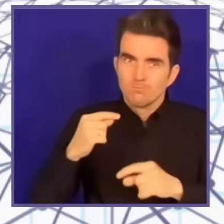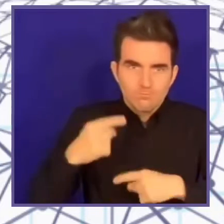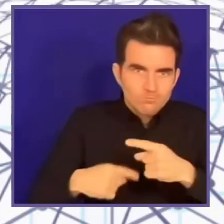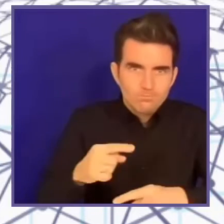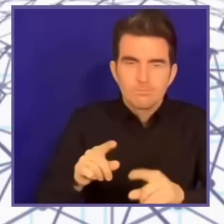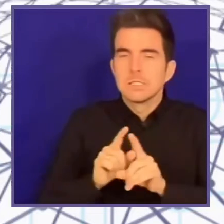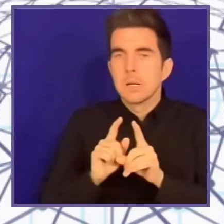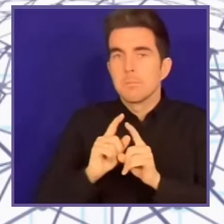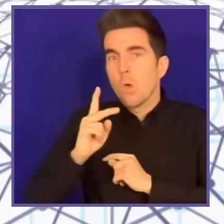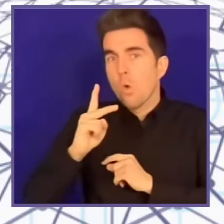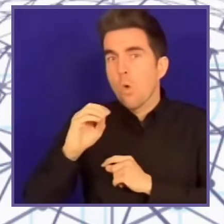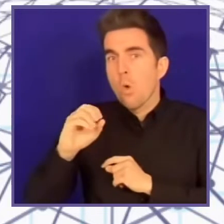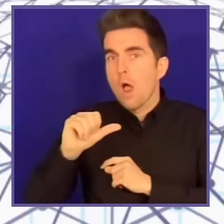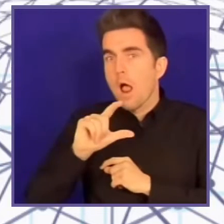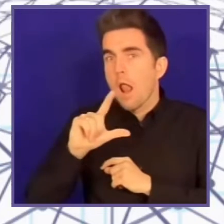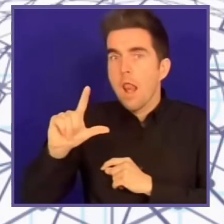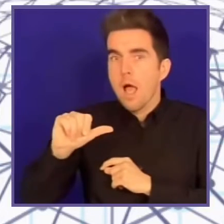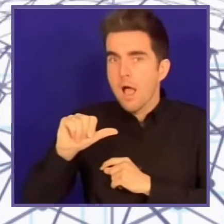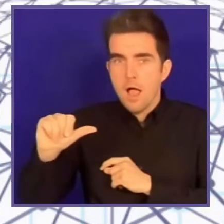Our impairments,